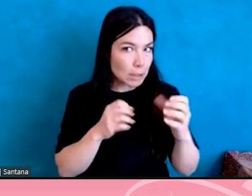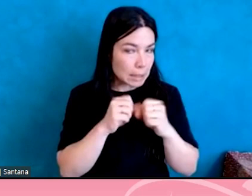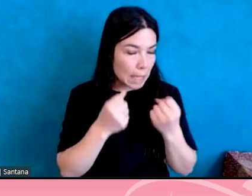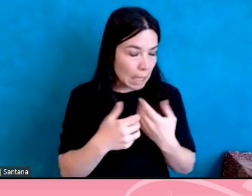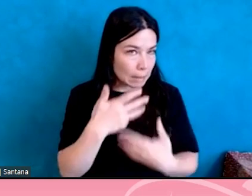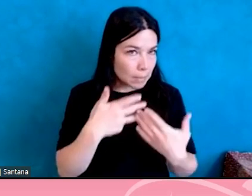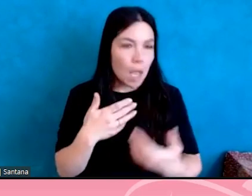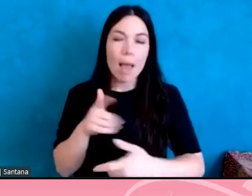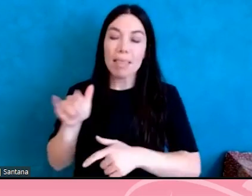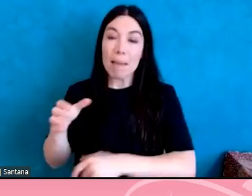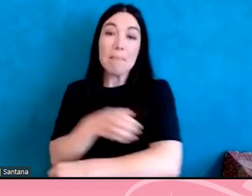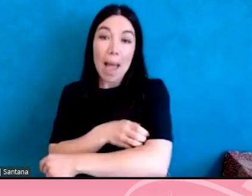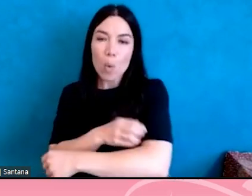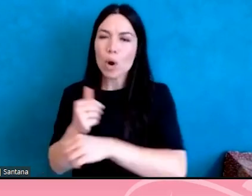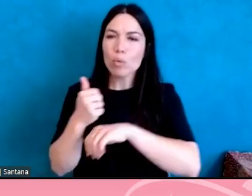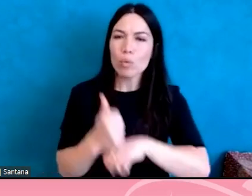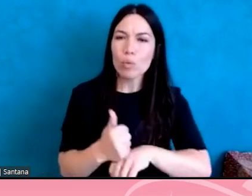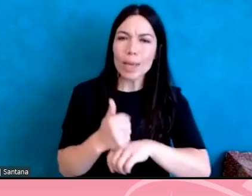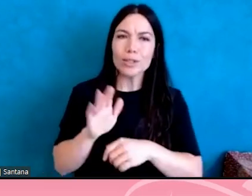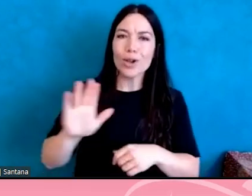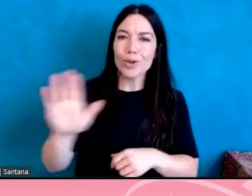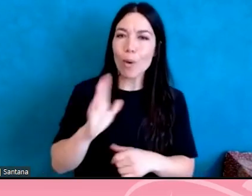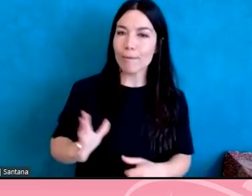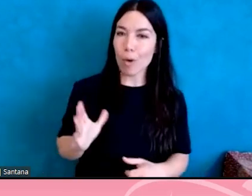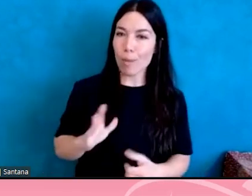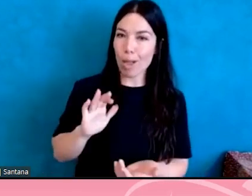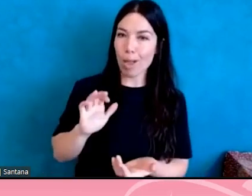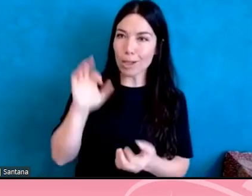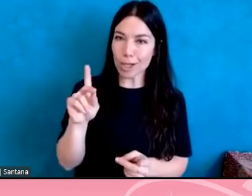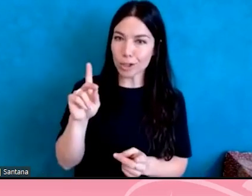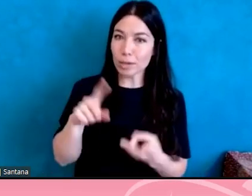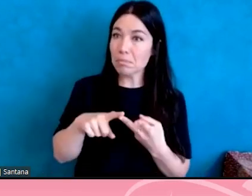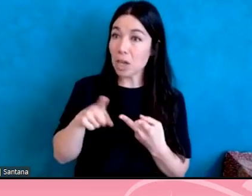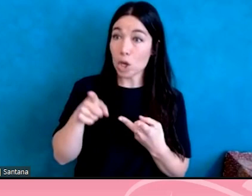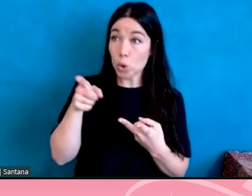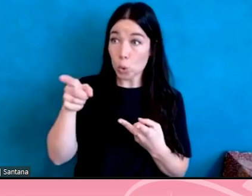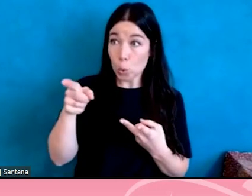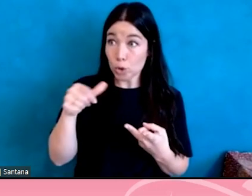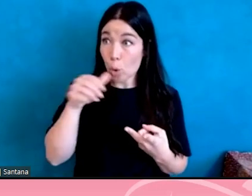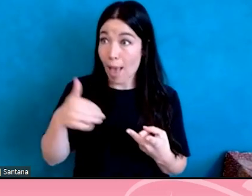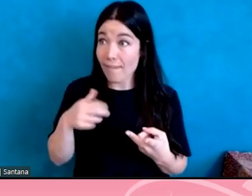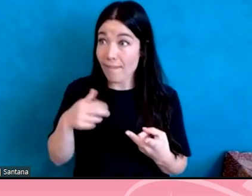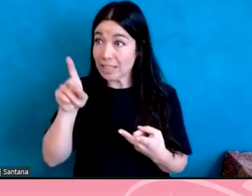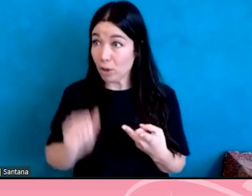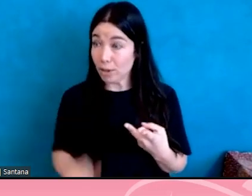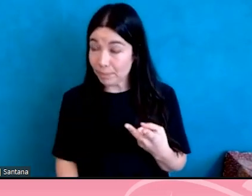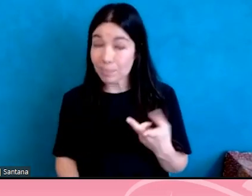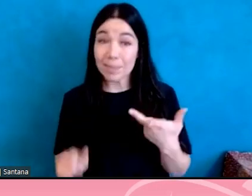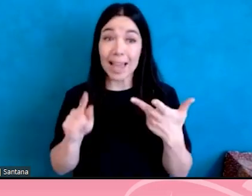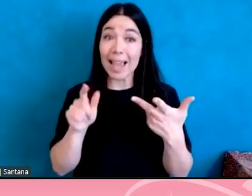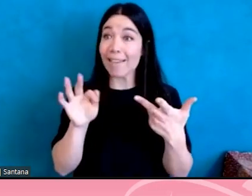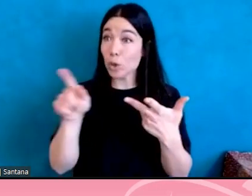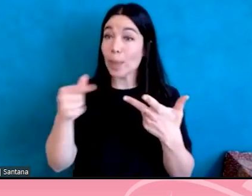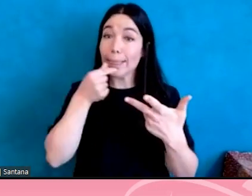education, your ability to not have a disability, whether you are slim,